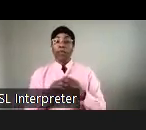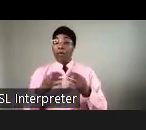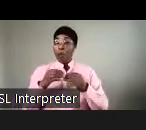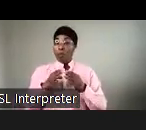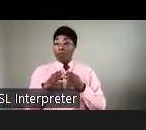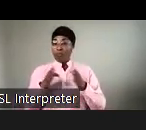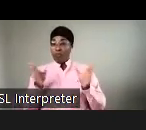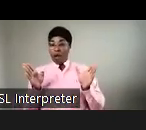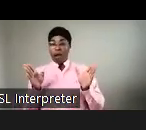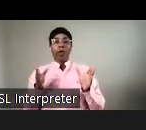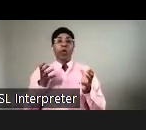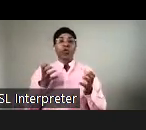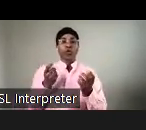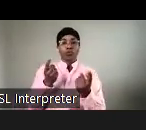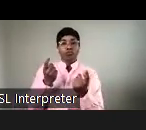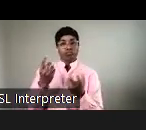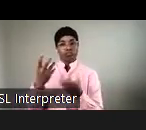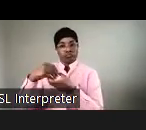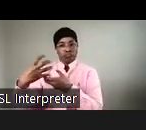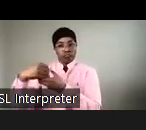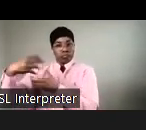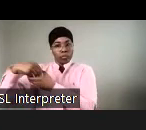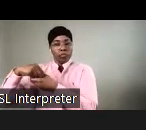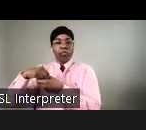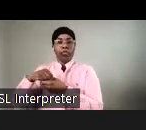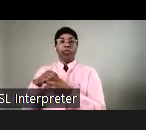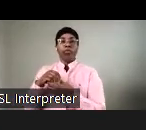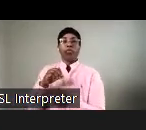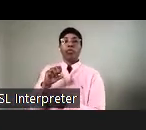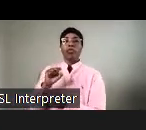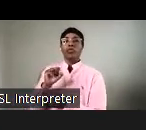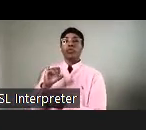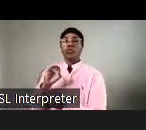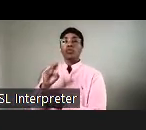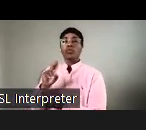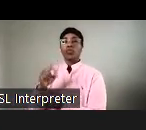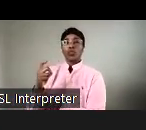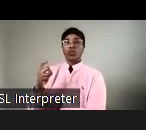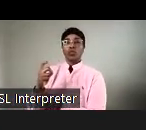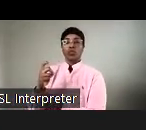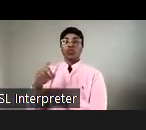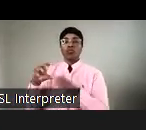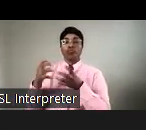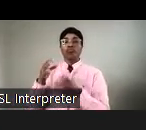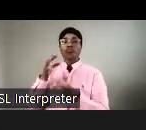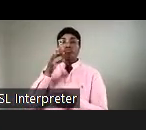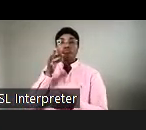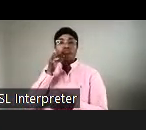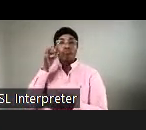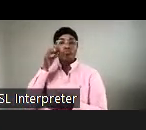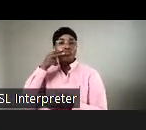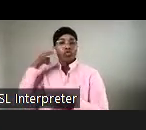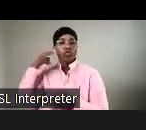engage Sioux tribe members in assessing, plant response and habitat monitoring activities